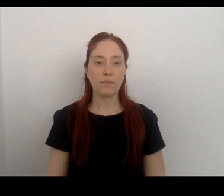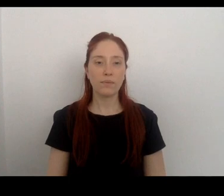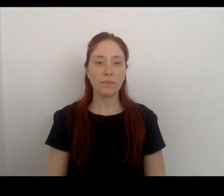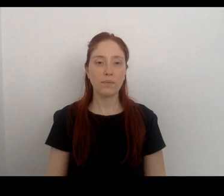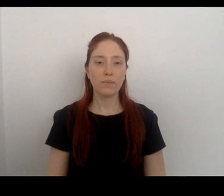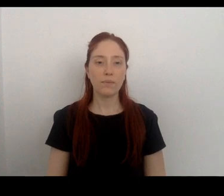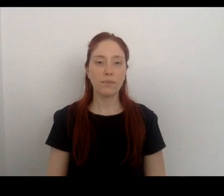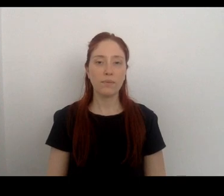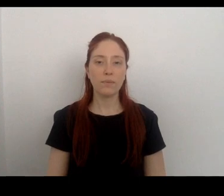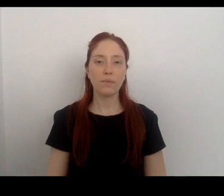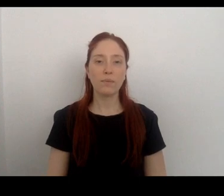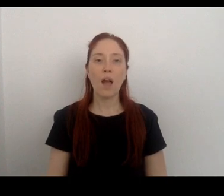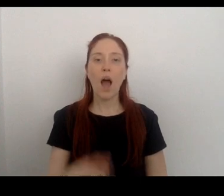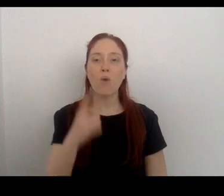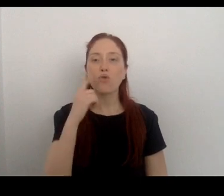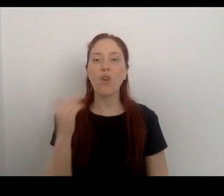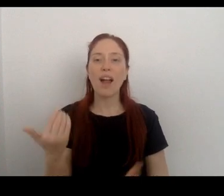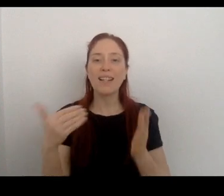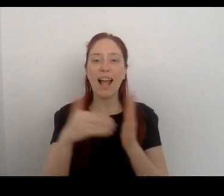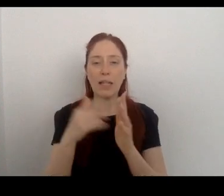of the object.